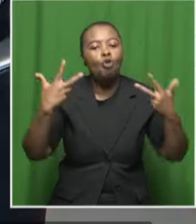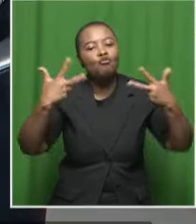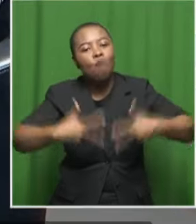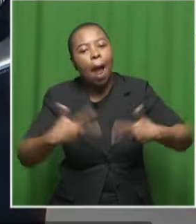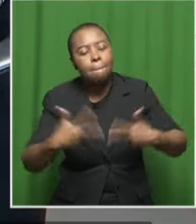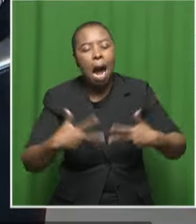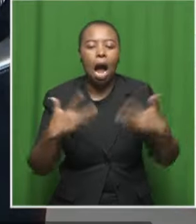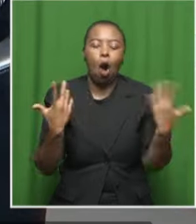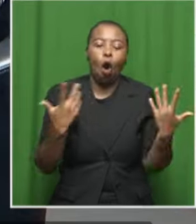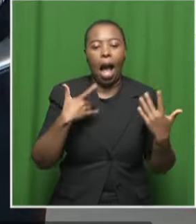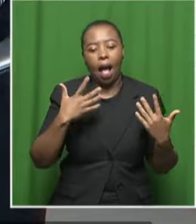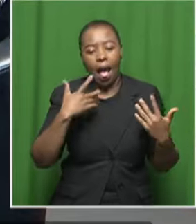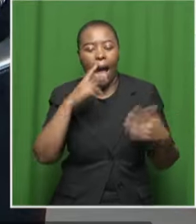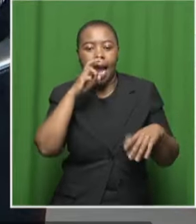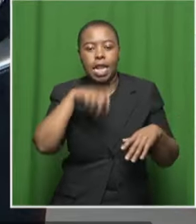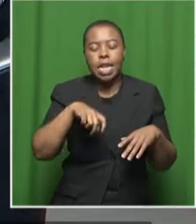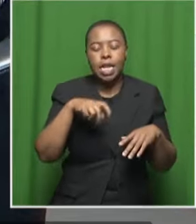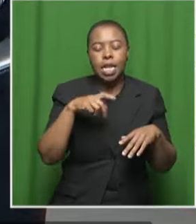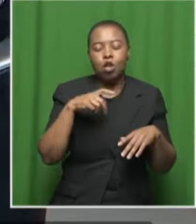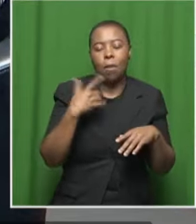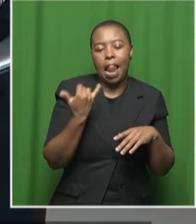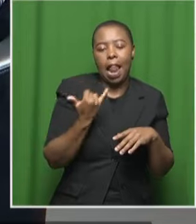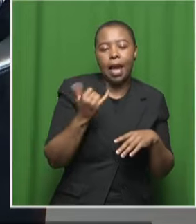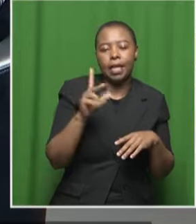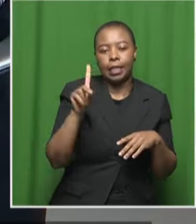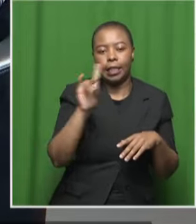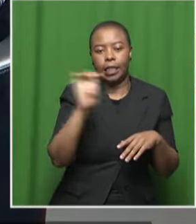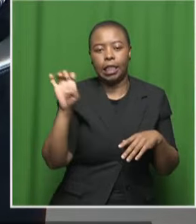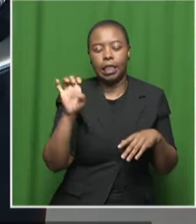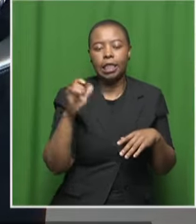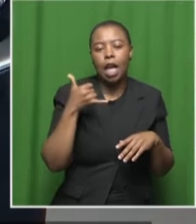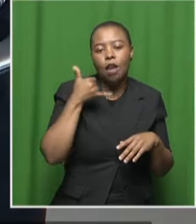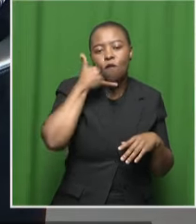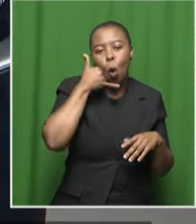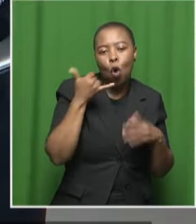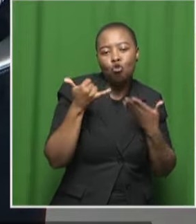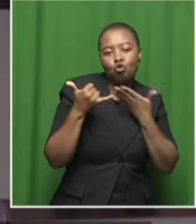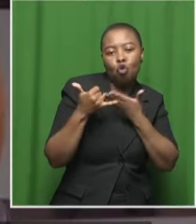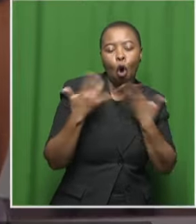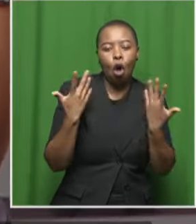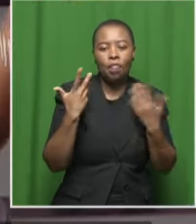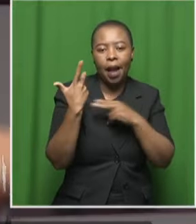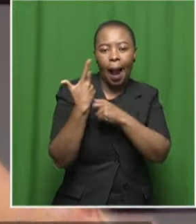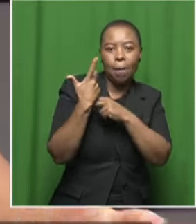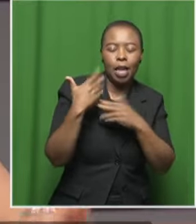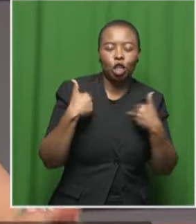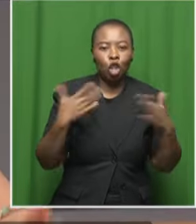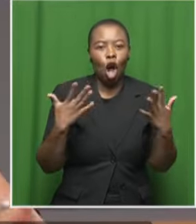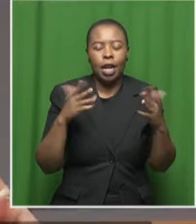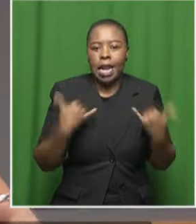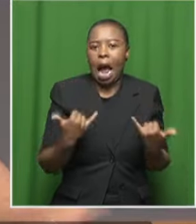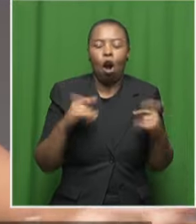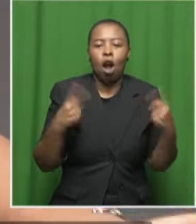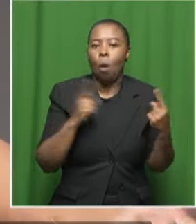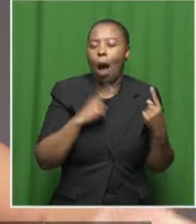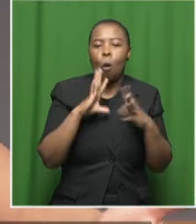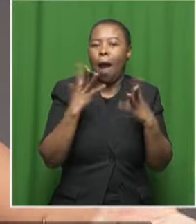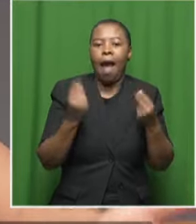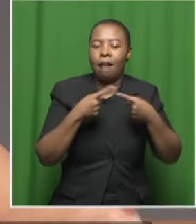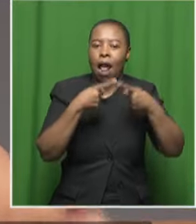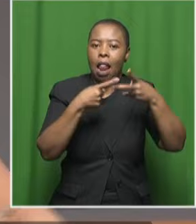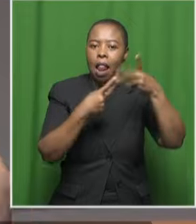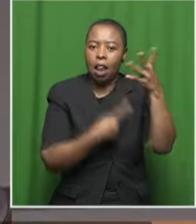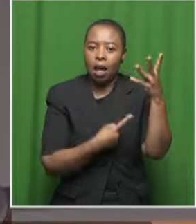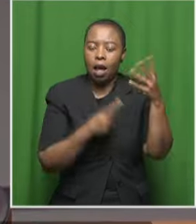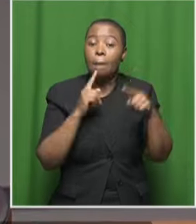They think, I need to be like Dee, or I need to have this kind of phone or this kind of camera. So I'm not going to start now because I don't have those things. And I like the fact